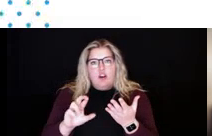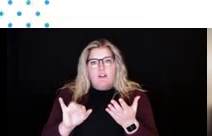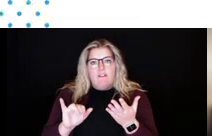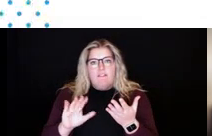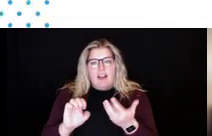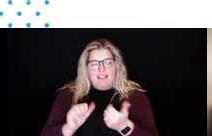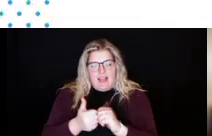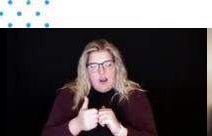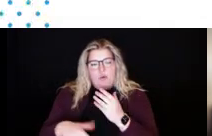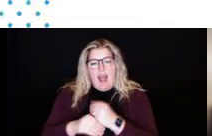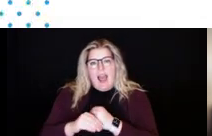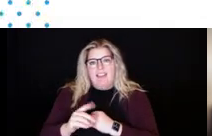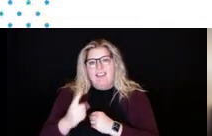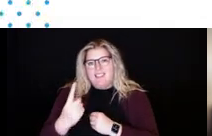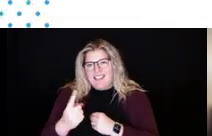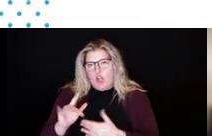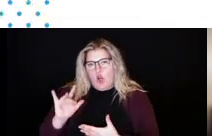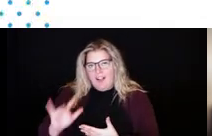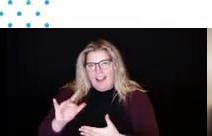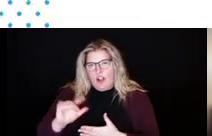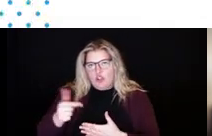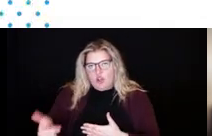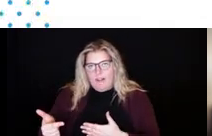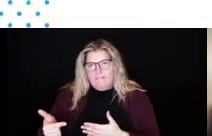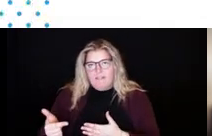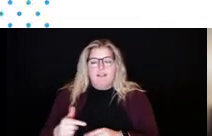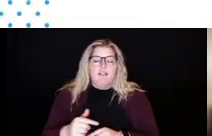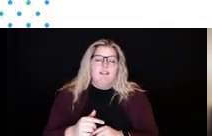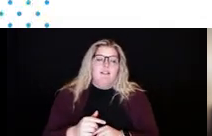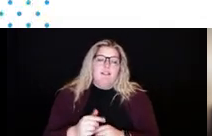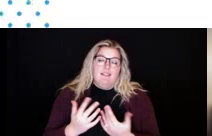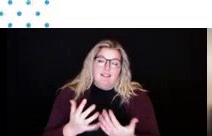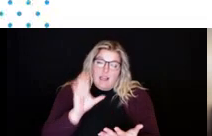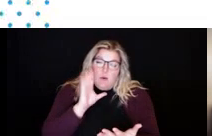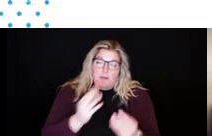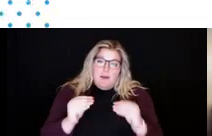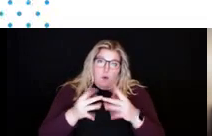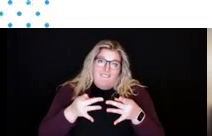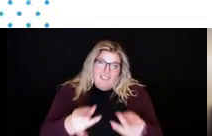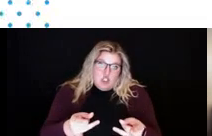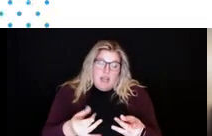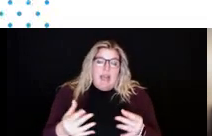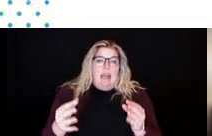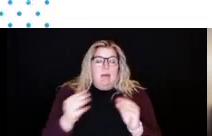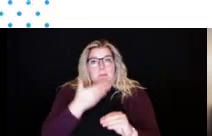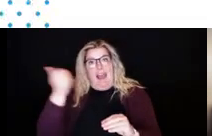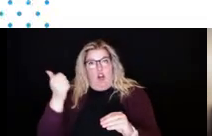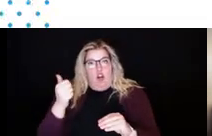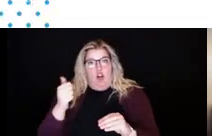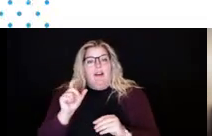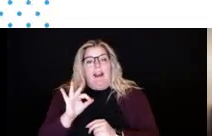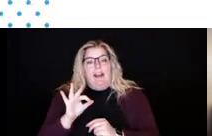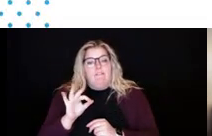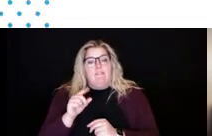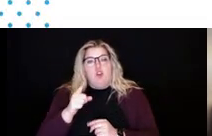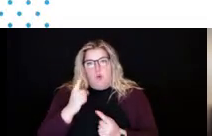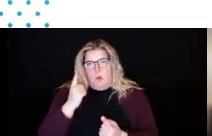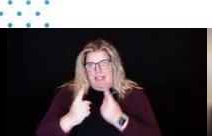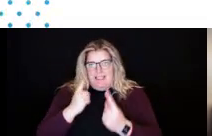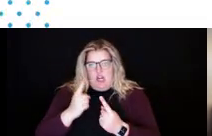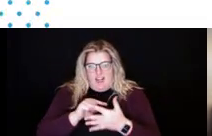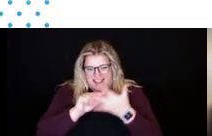single click alternative. It's going to be much more efficient and work out much more smoothly if those considerations